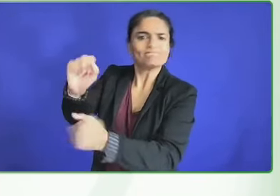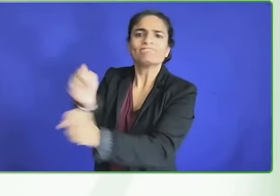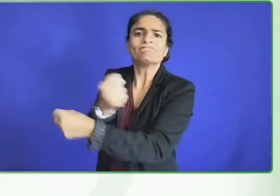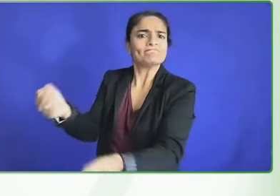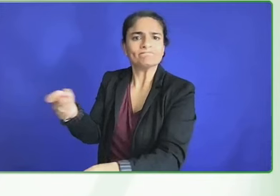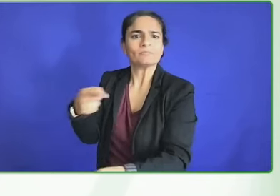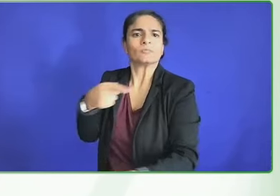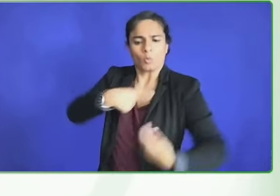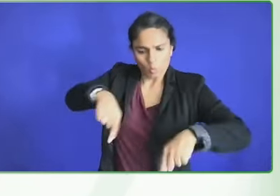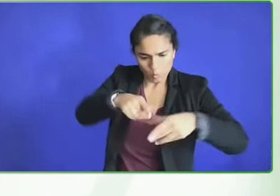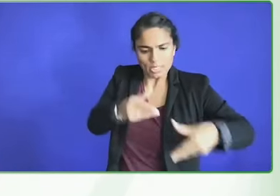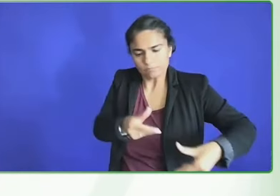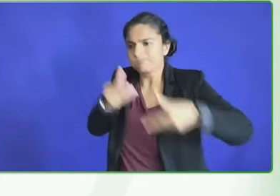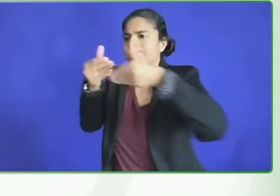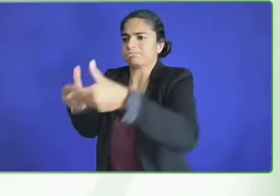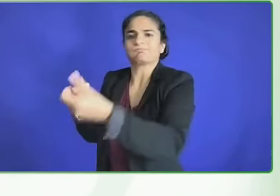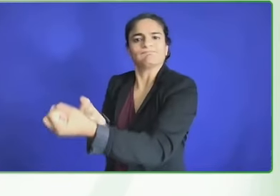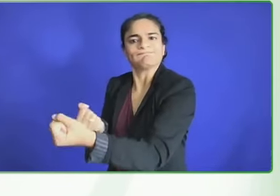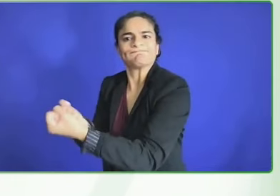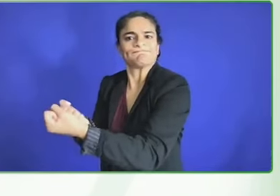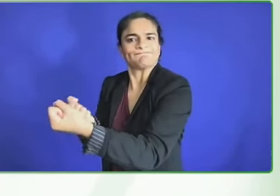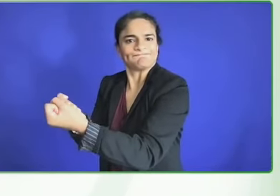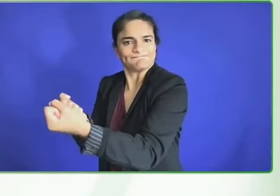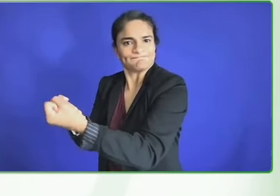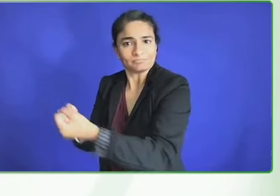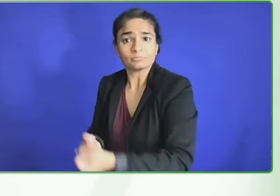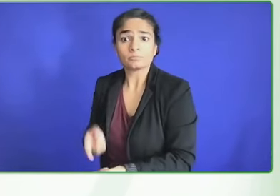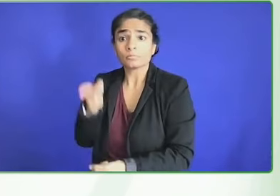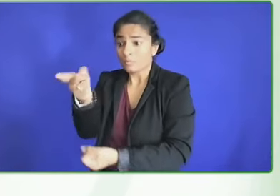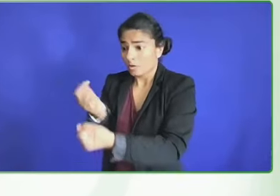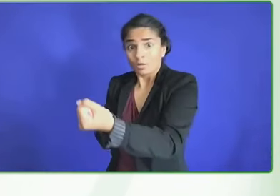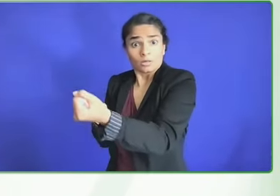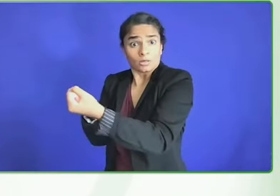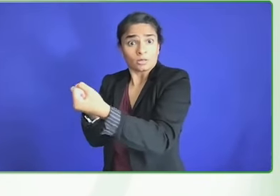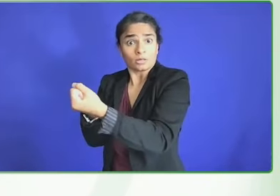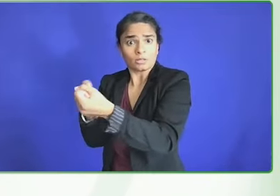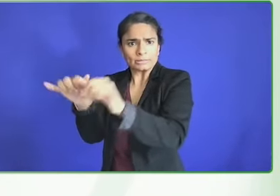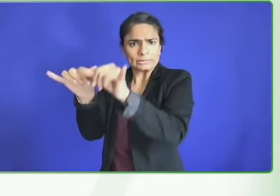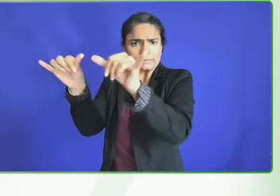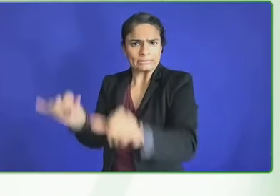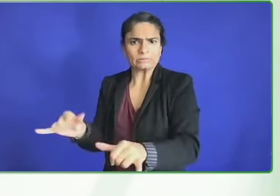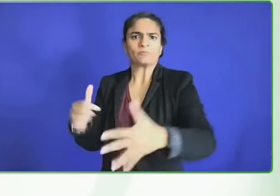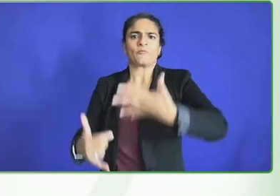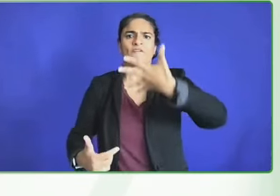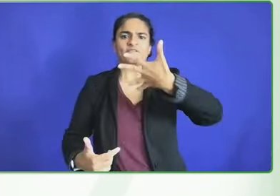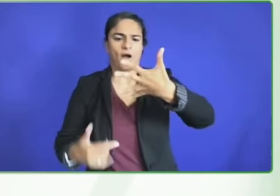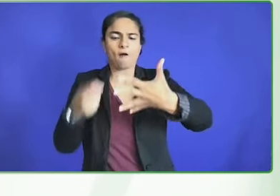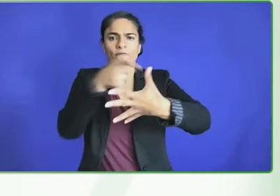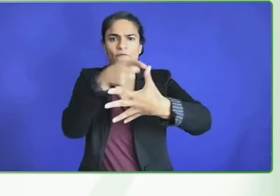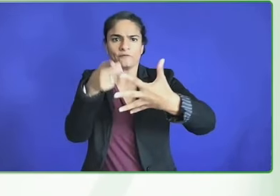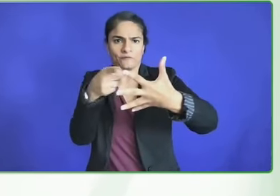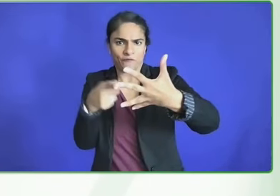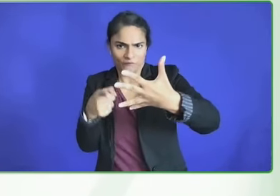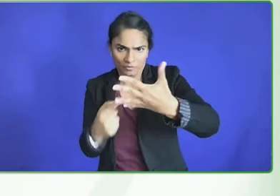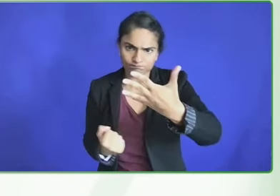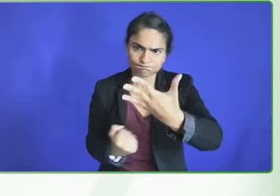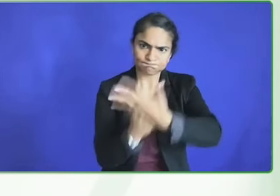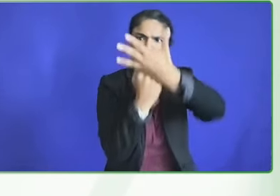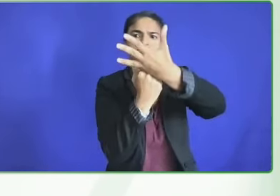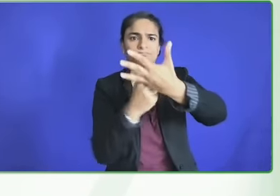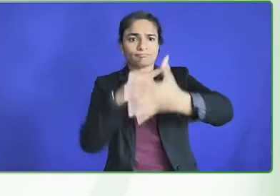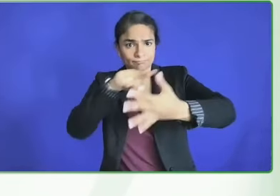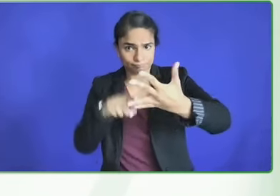including the making of advanced directives for healthcare and treatment decisions. These are based on the level of support a